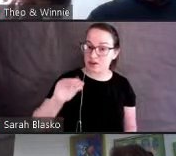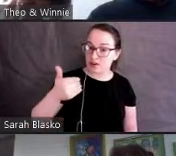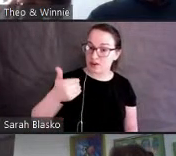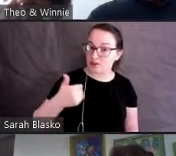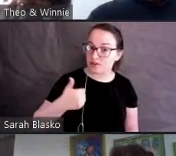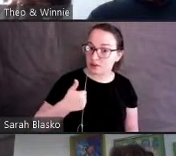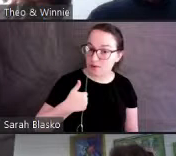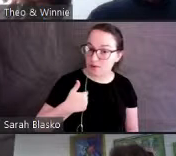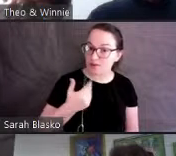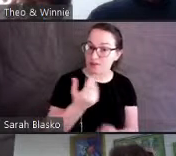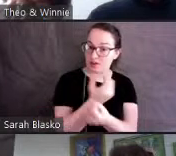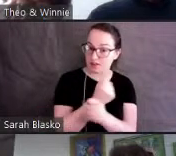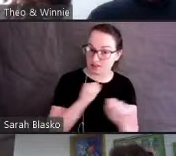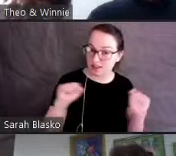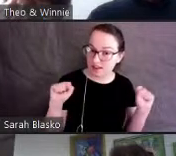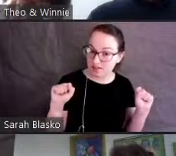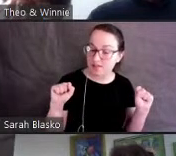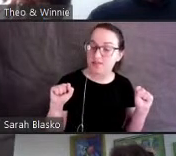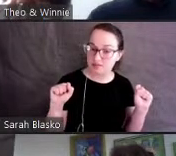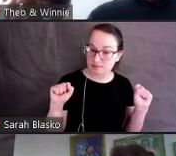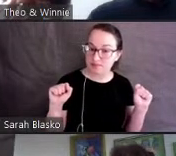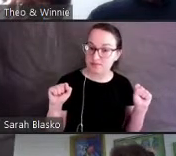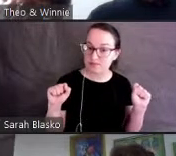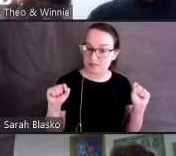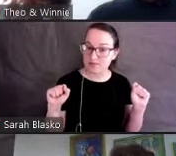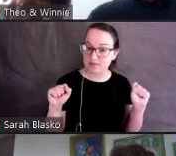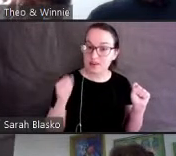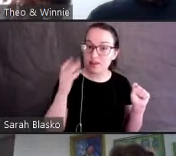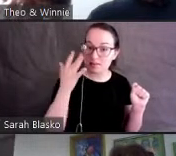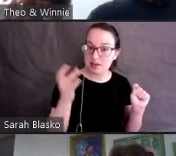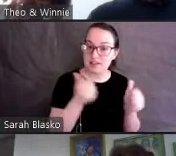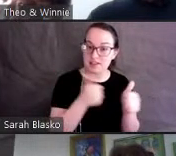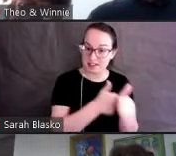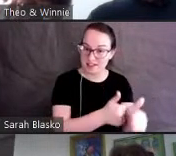claimed back for God. You know, this is why